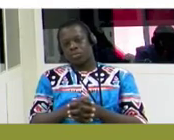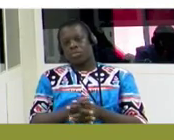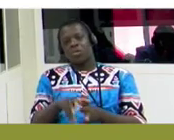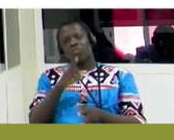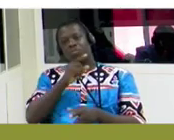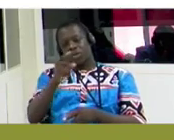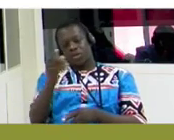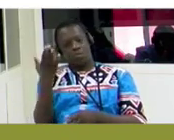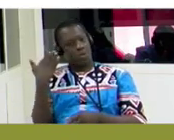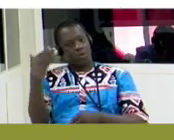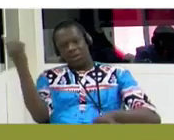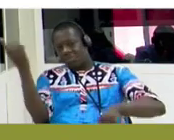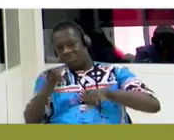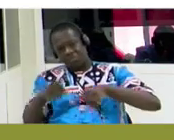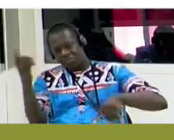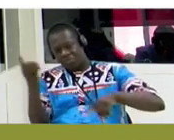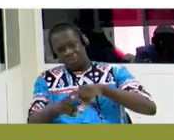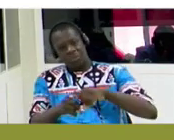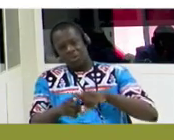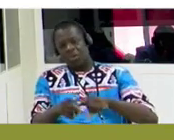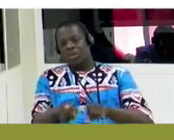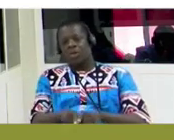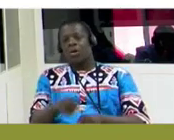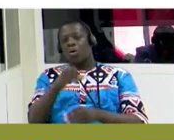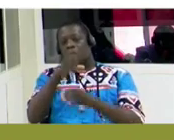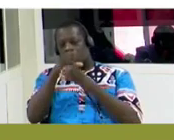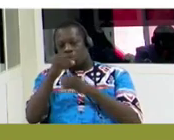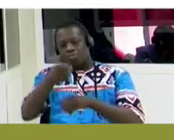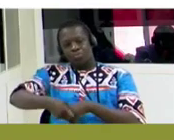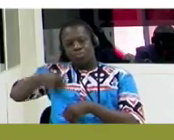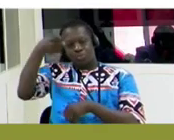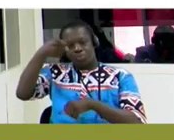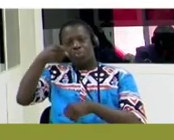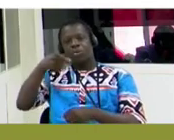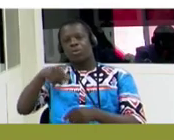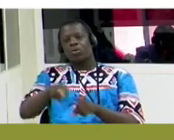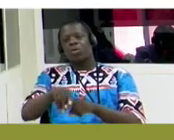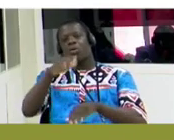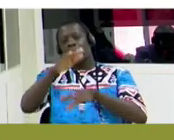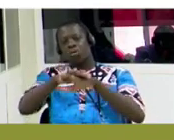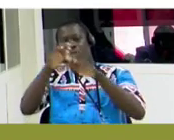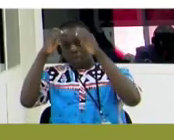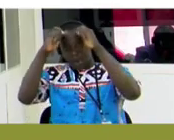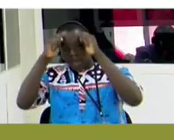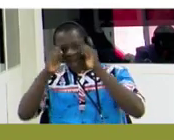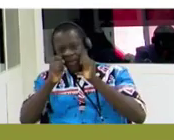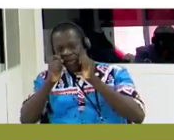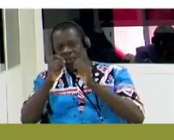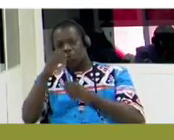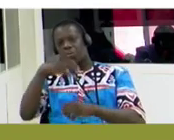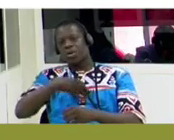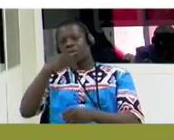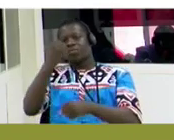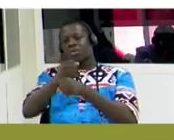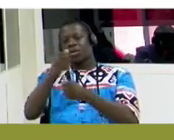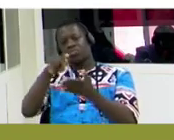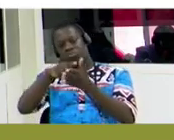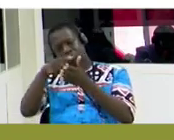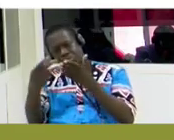beaten, put the nylon bag in his head to suffocate him or to make him to